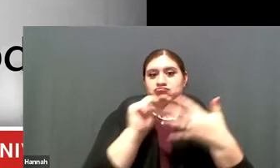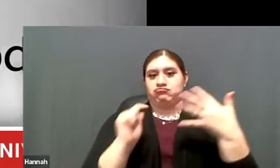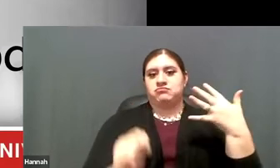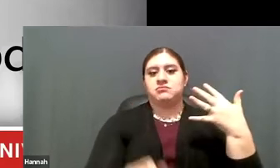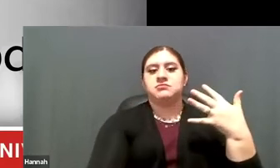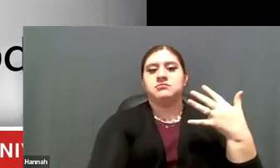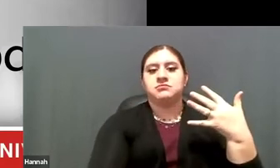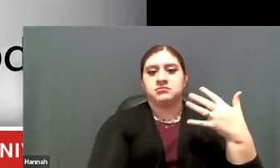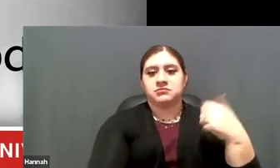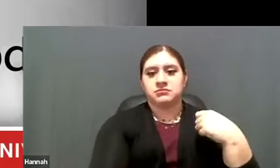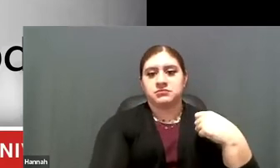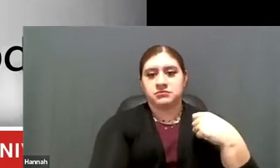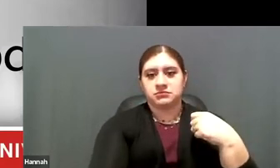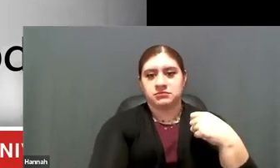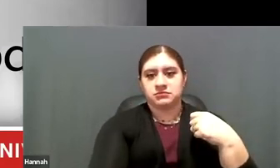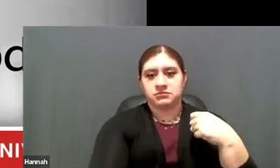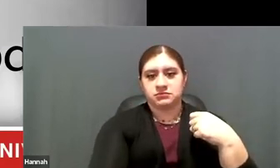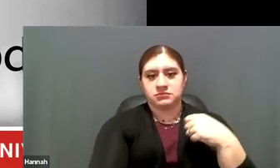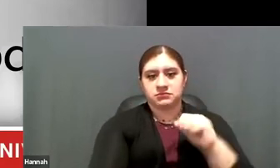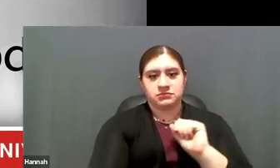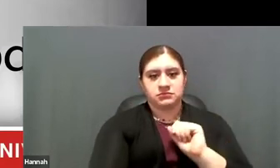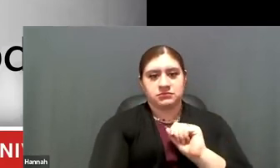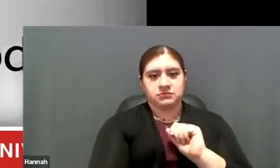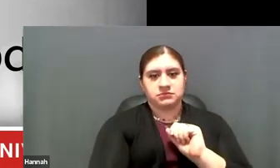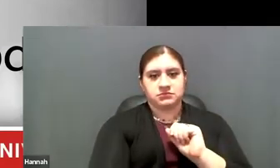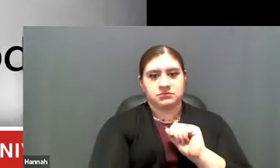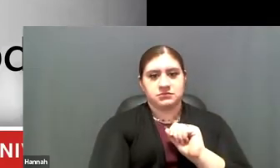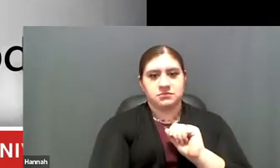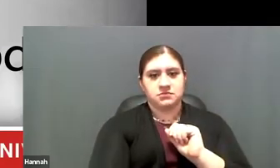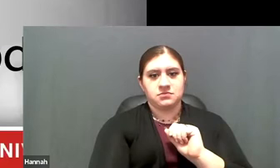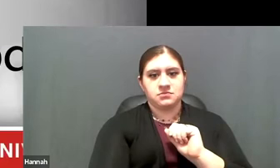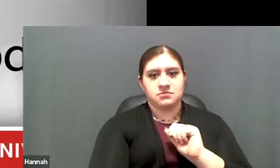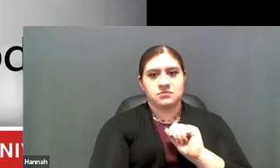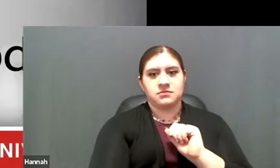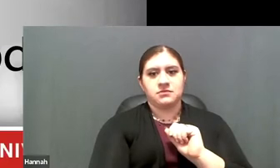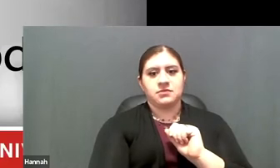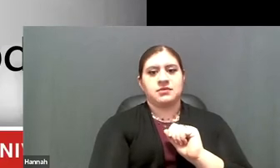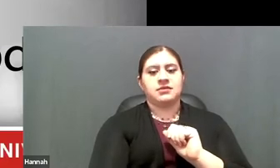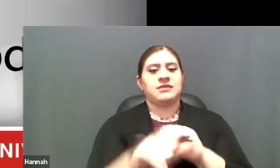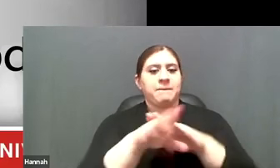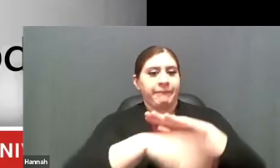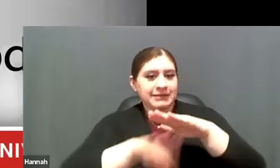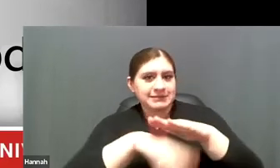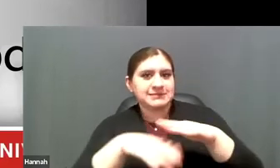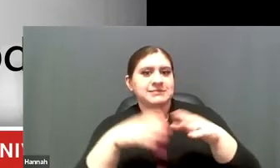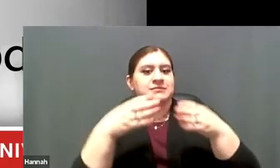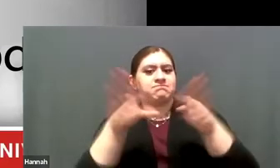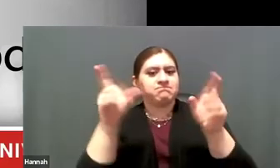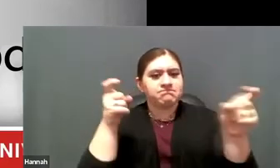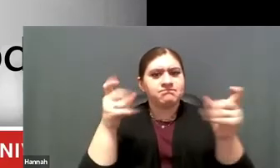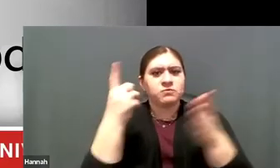your basic understanding of what public administration is, how do we study it, what do we know, and what do we need to